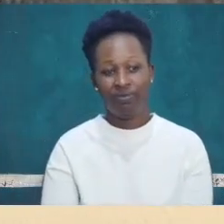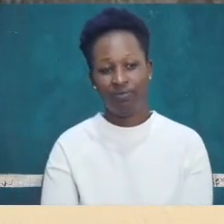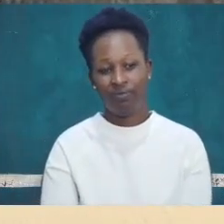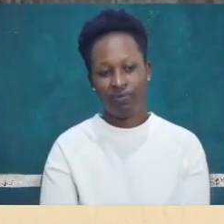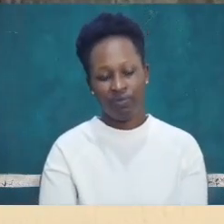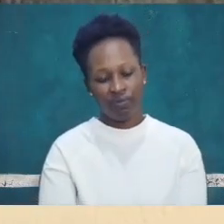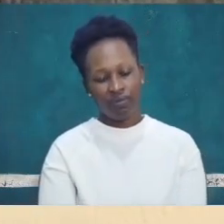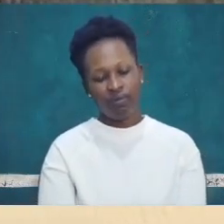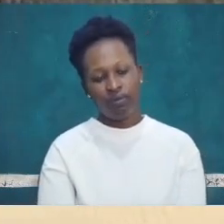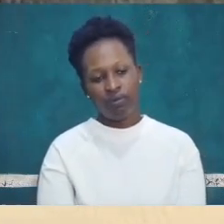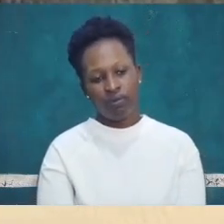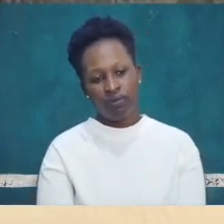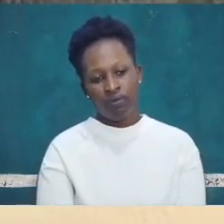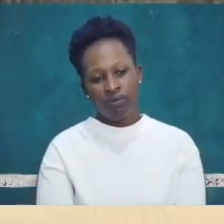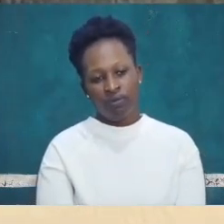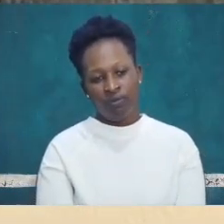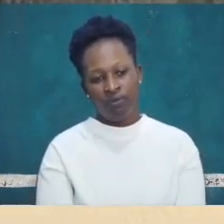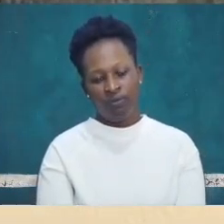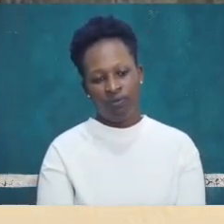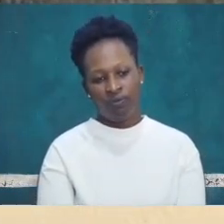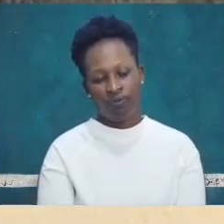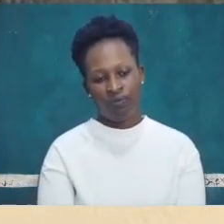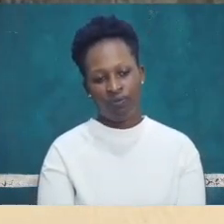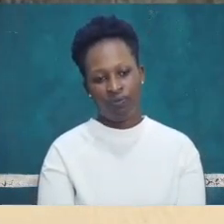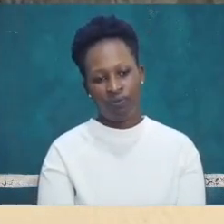when the prices